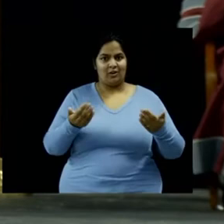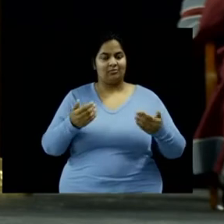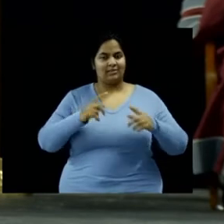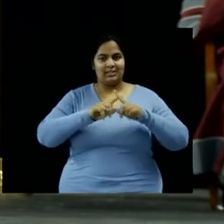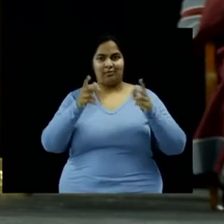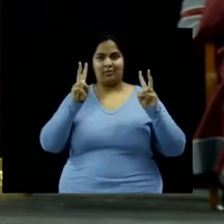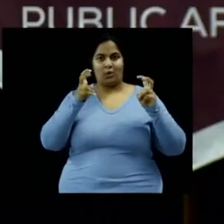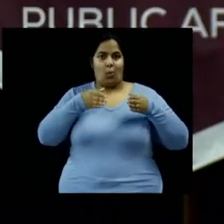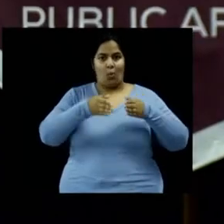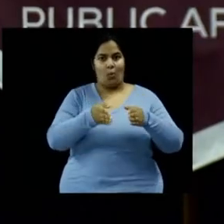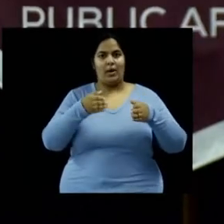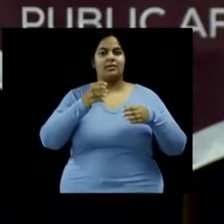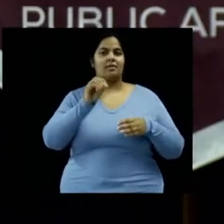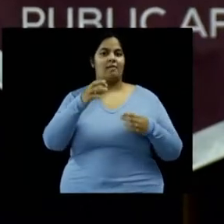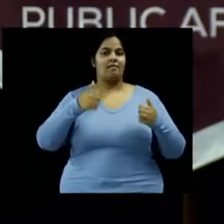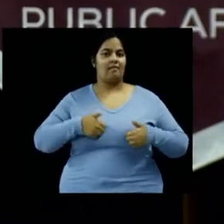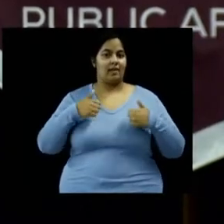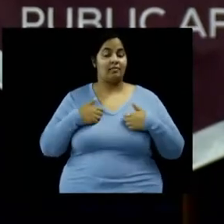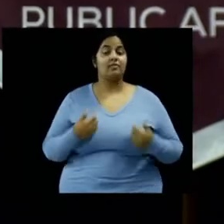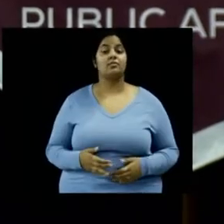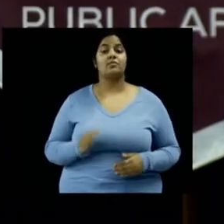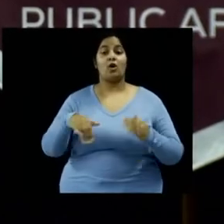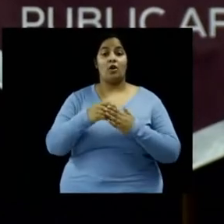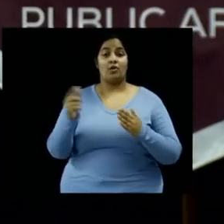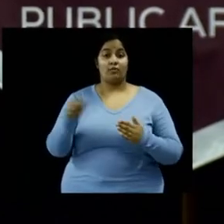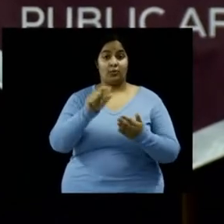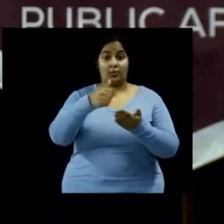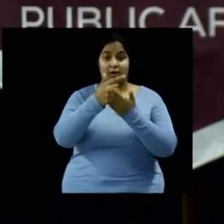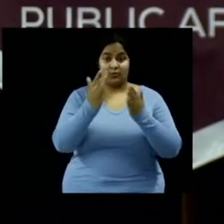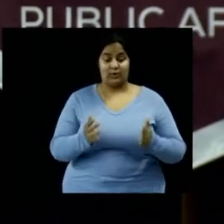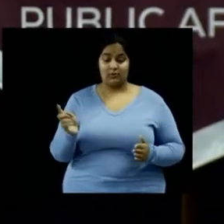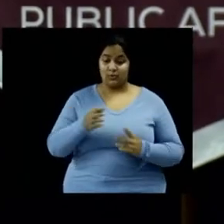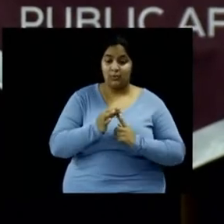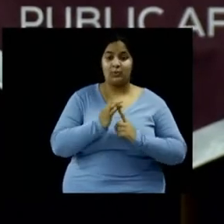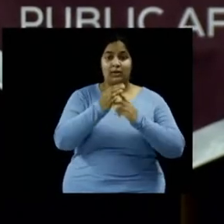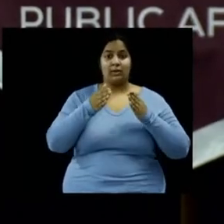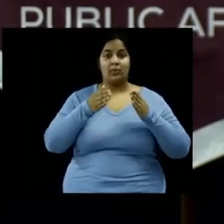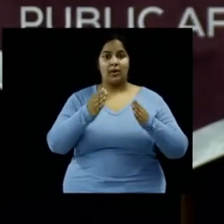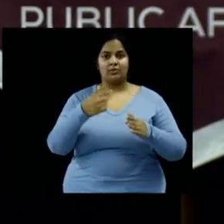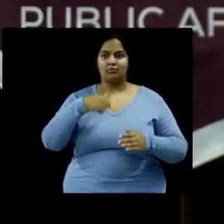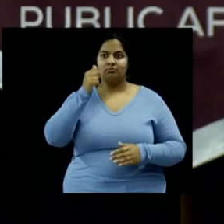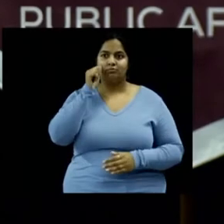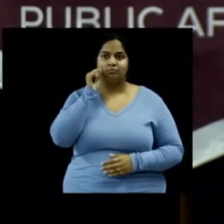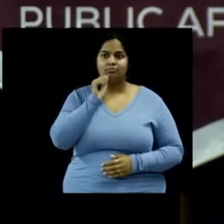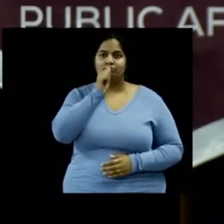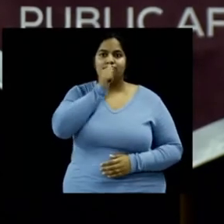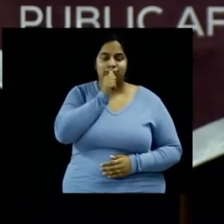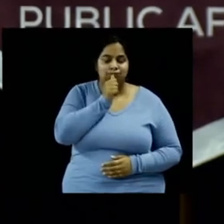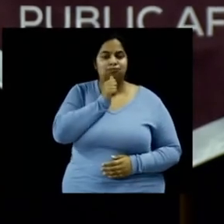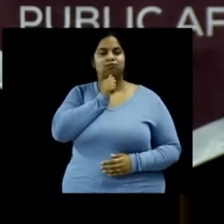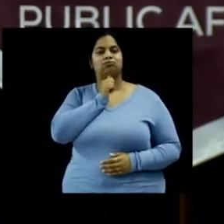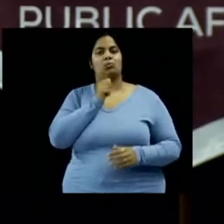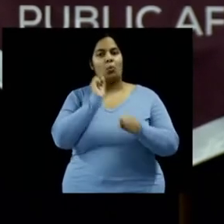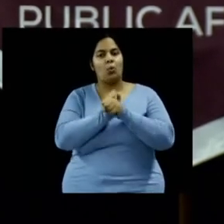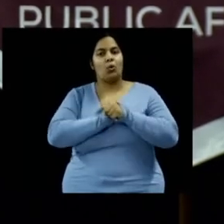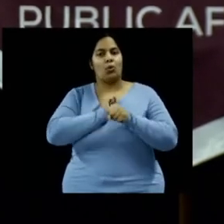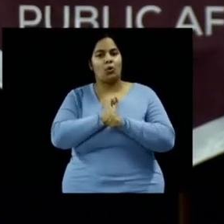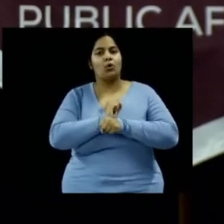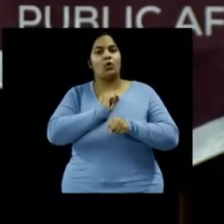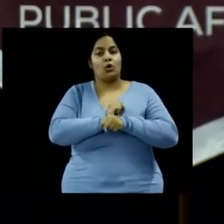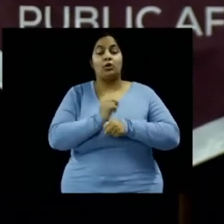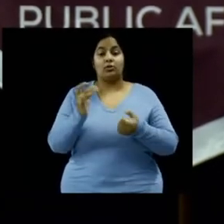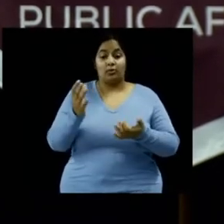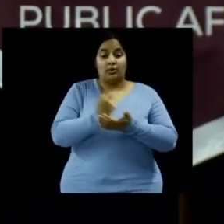our graduates, in their unique ways, have persevered in obtaining a